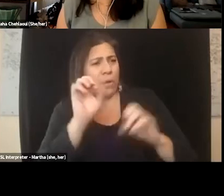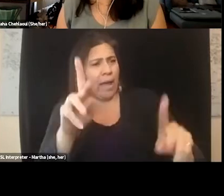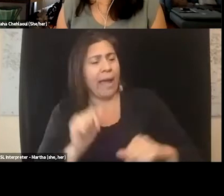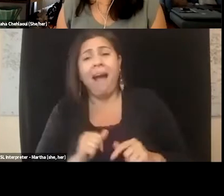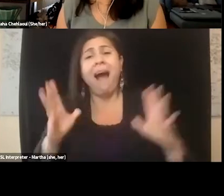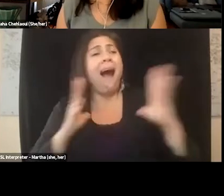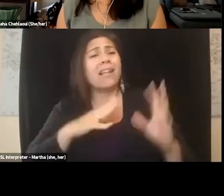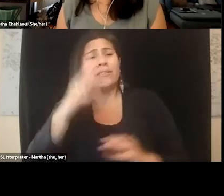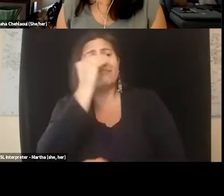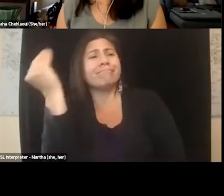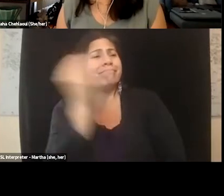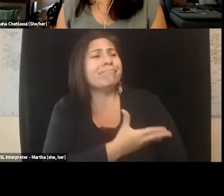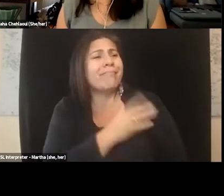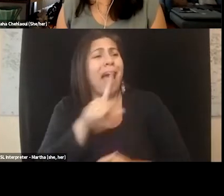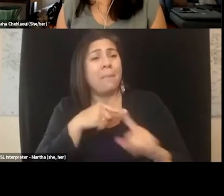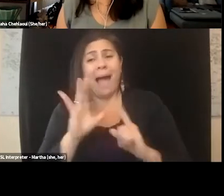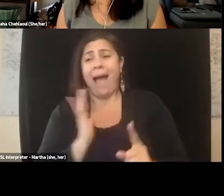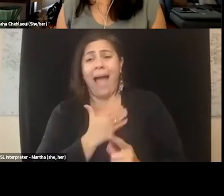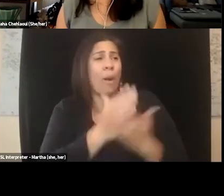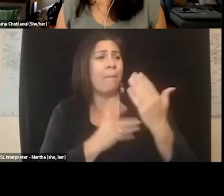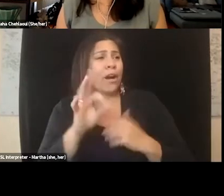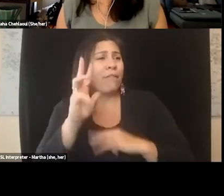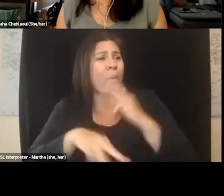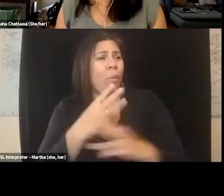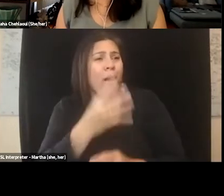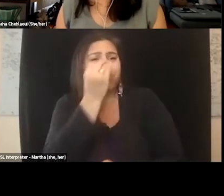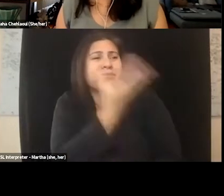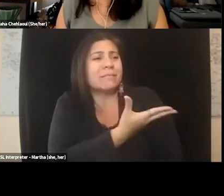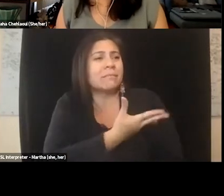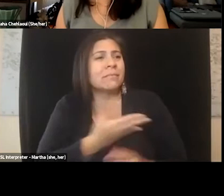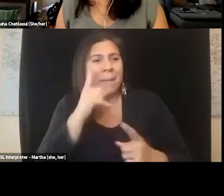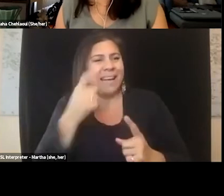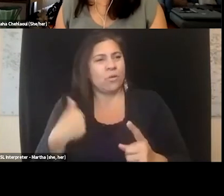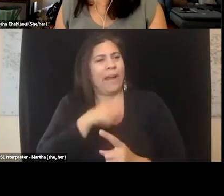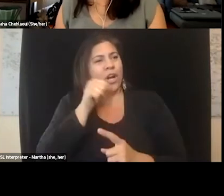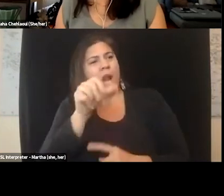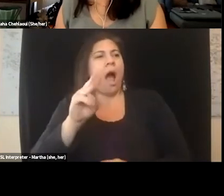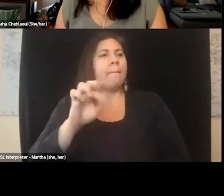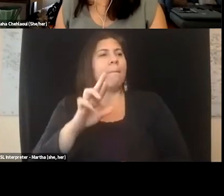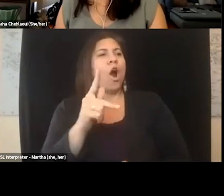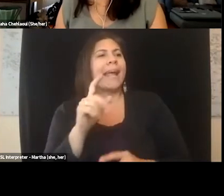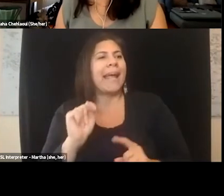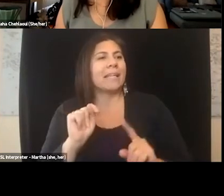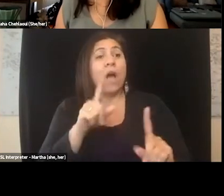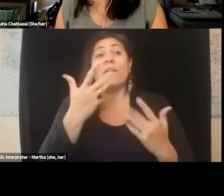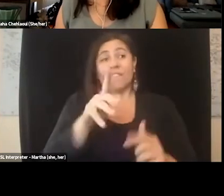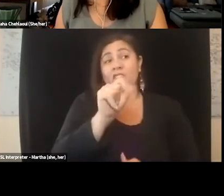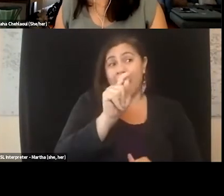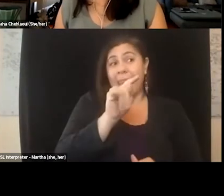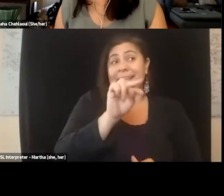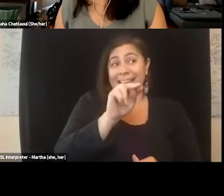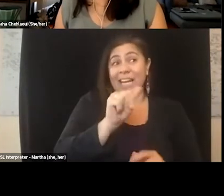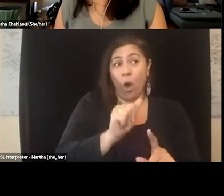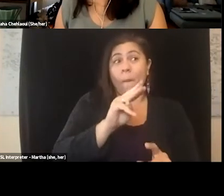care about our parts of the world because we are not a market. There is something called the Latino market,